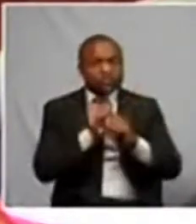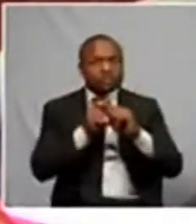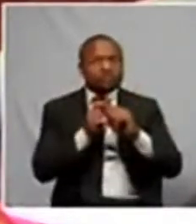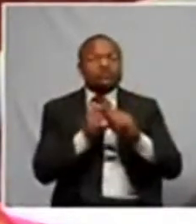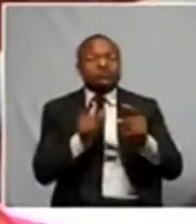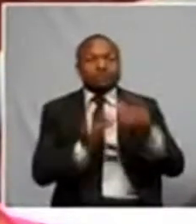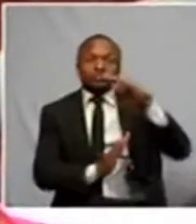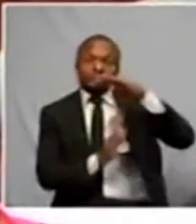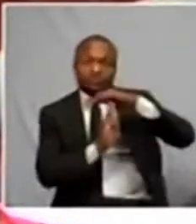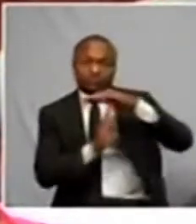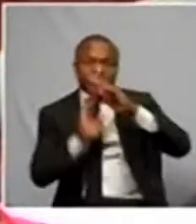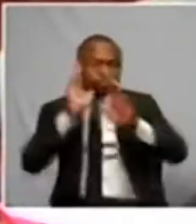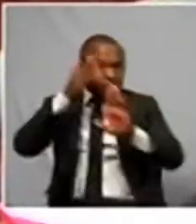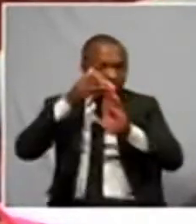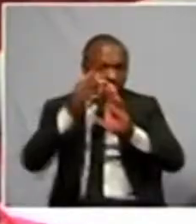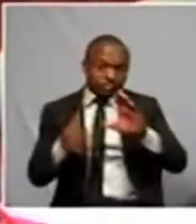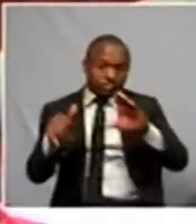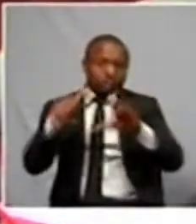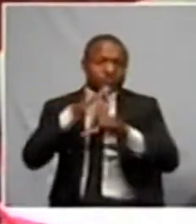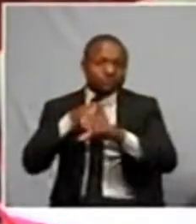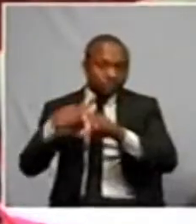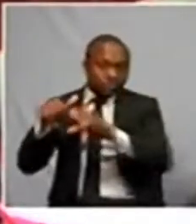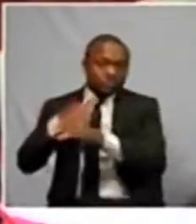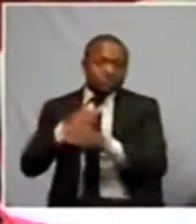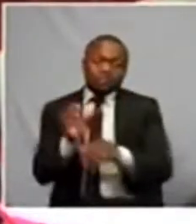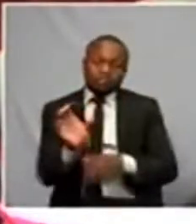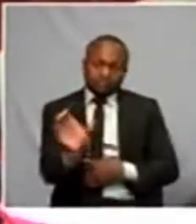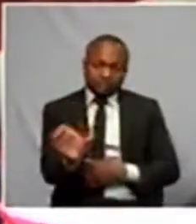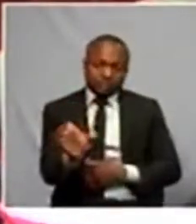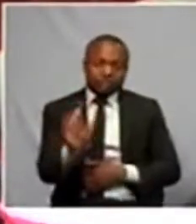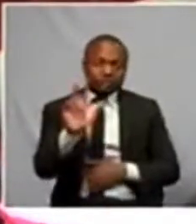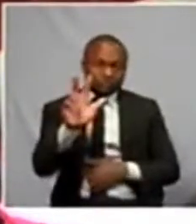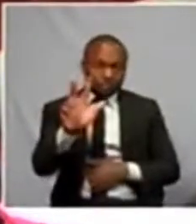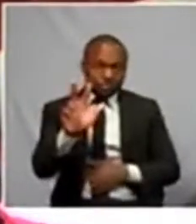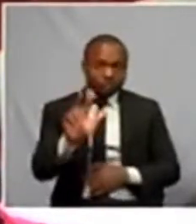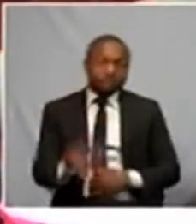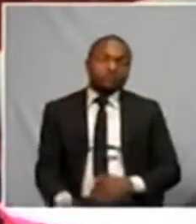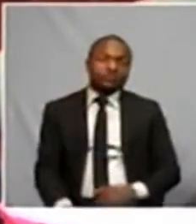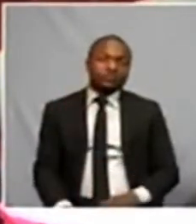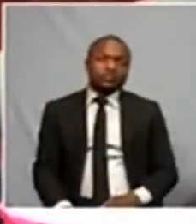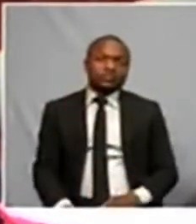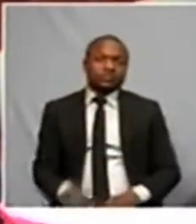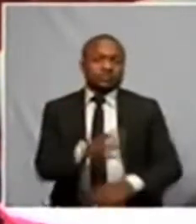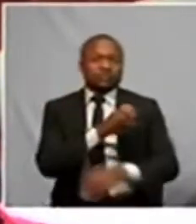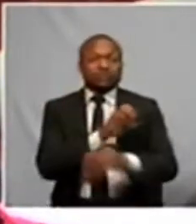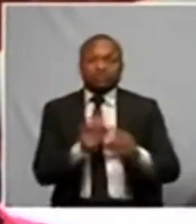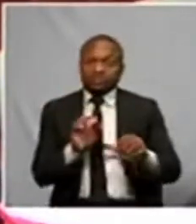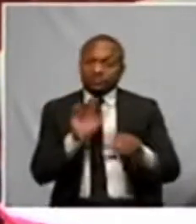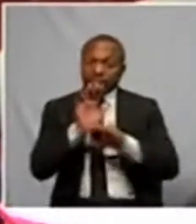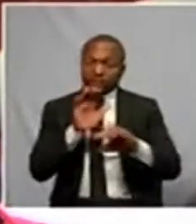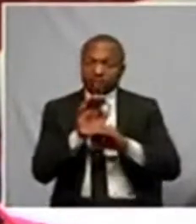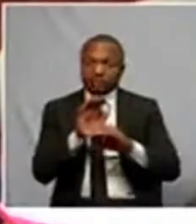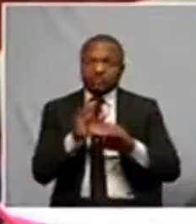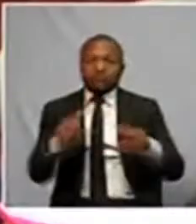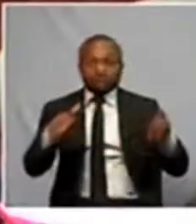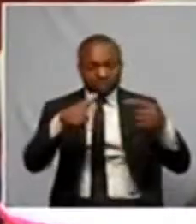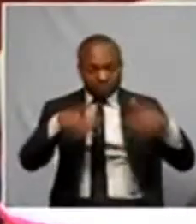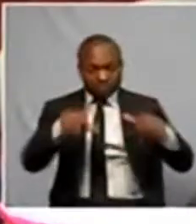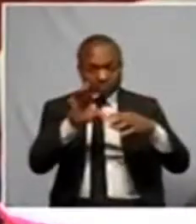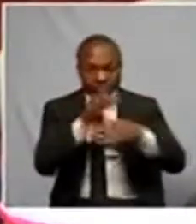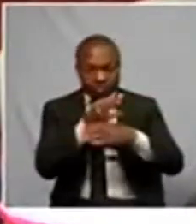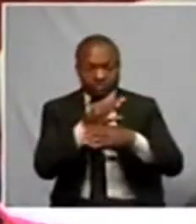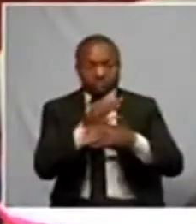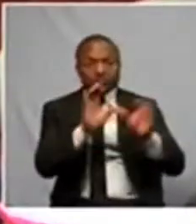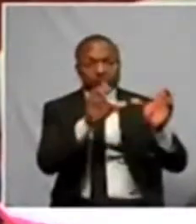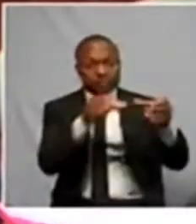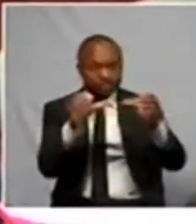direct involvement in the affected sectors. Number 3, impact on local fishing communities.